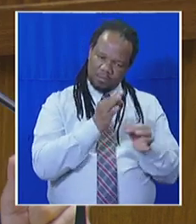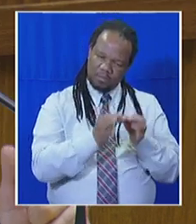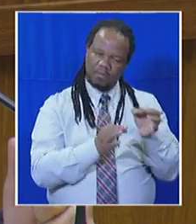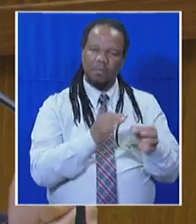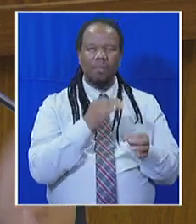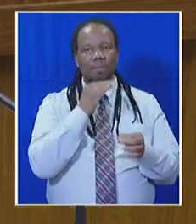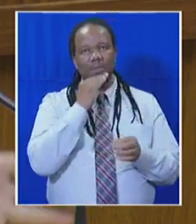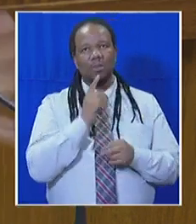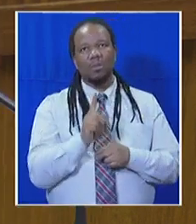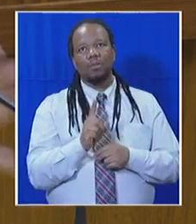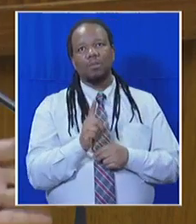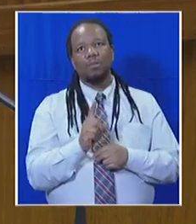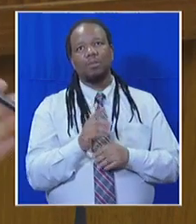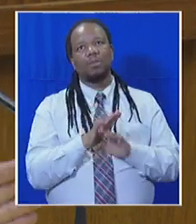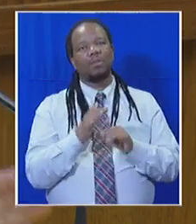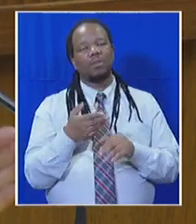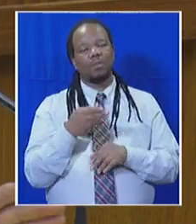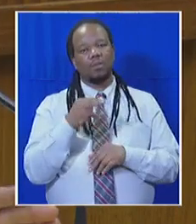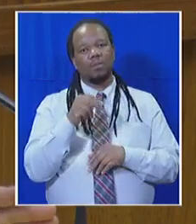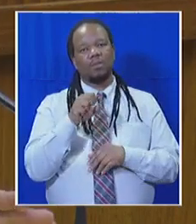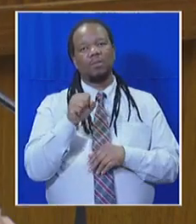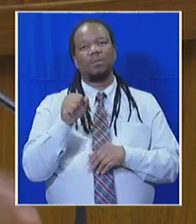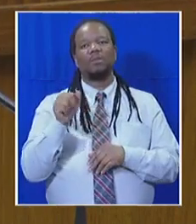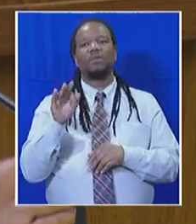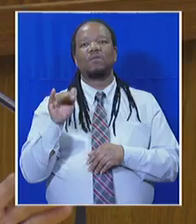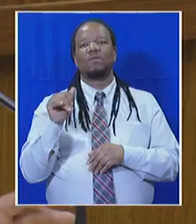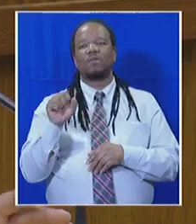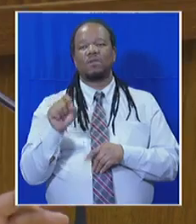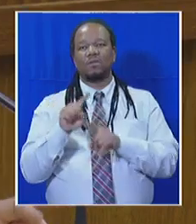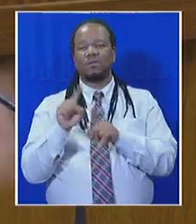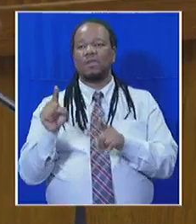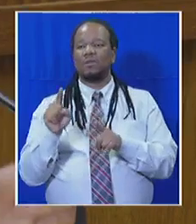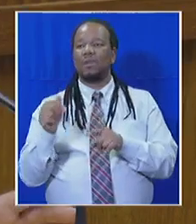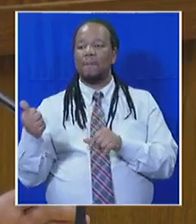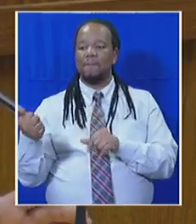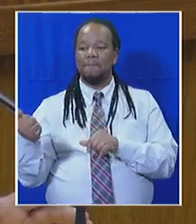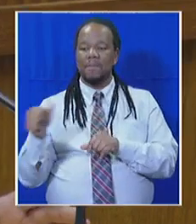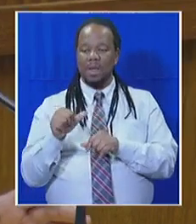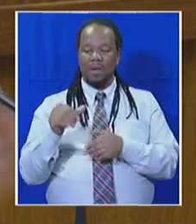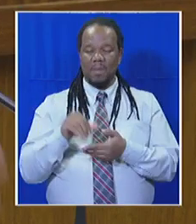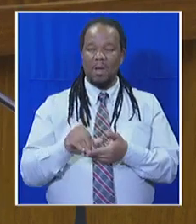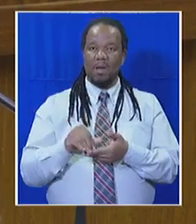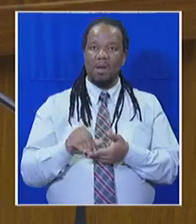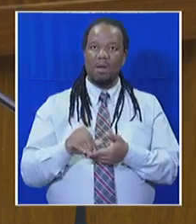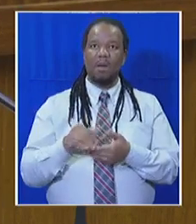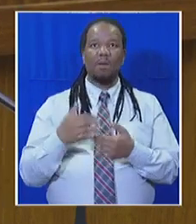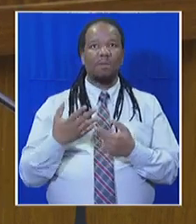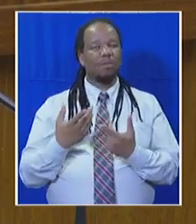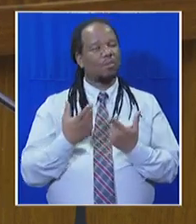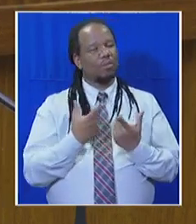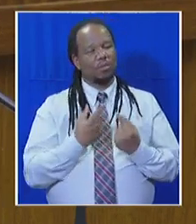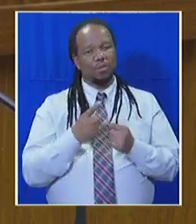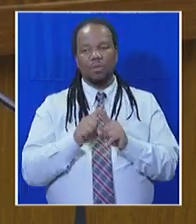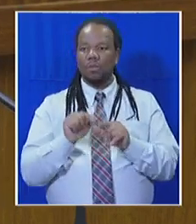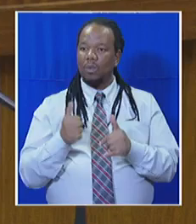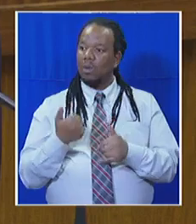We also feel that the NSFAS repayment of loans and bursaries, once a person graduates and they can afford to pay, more needs to be done to secure the money they